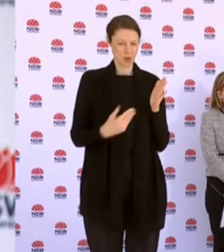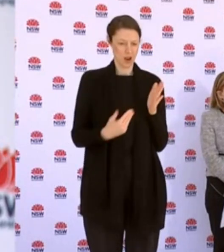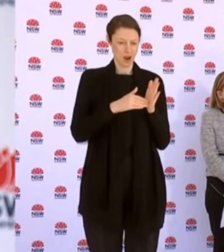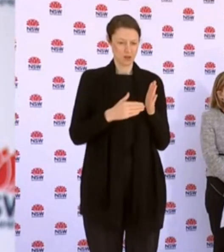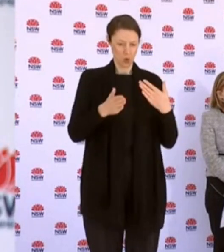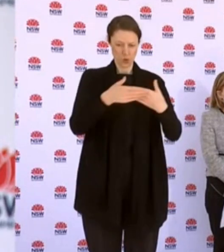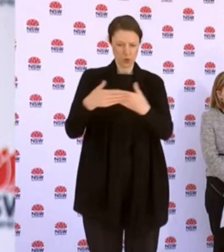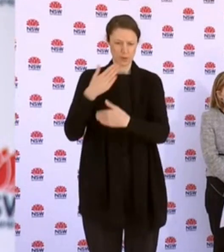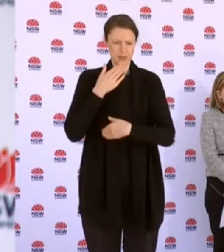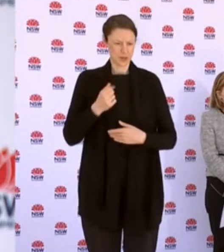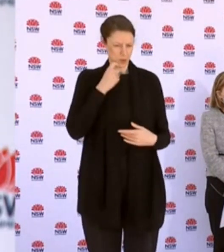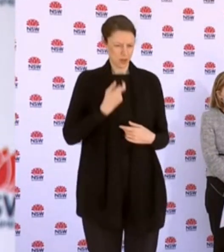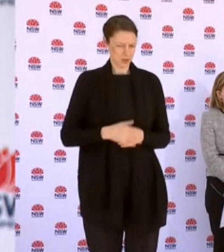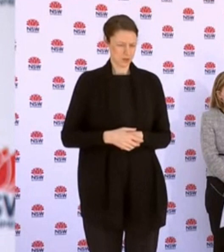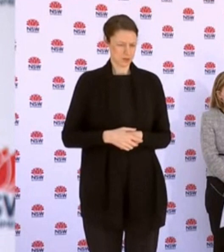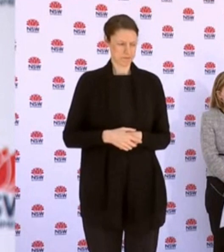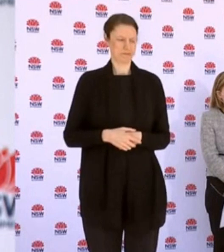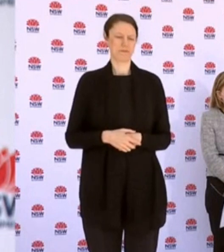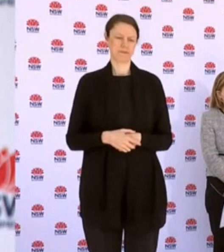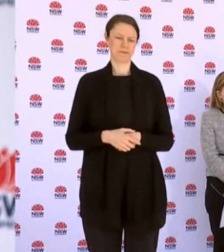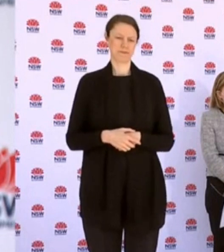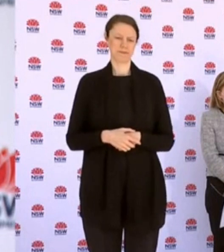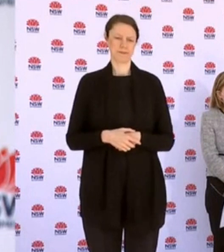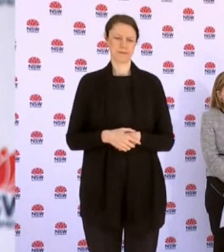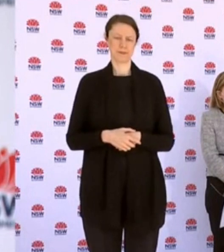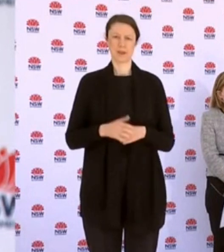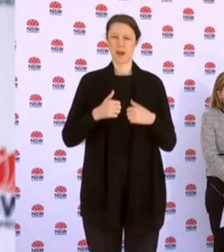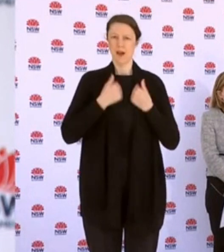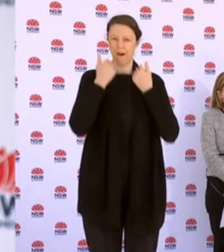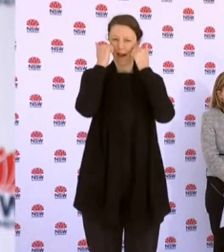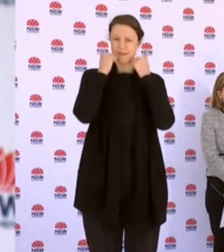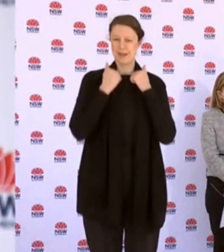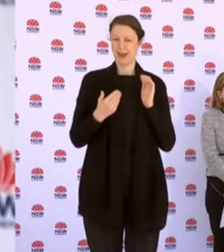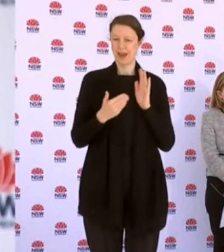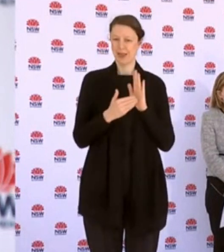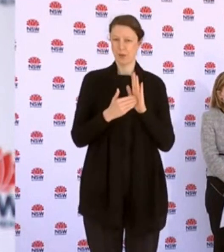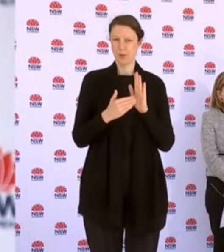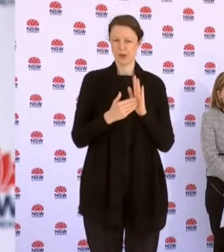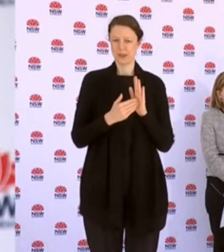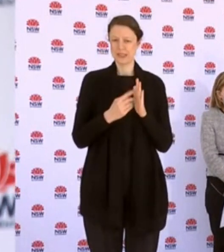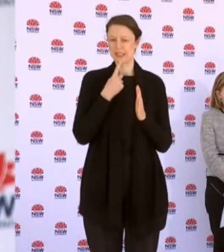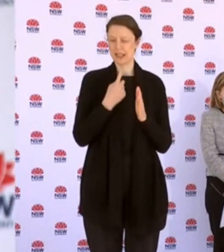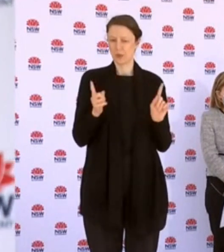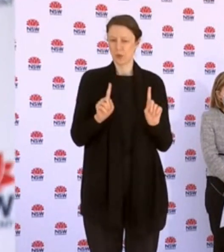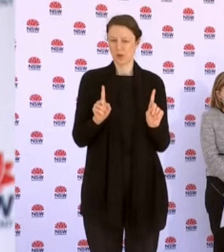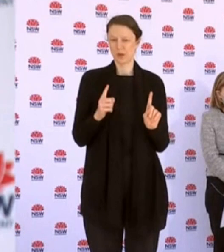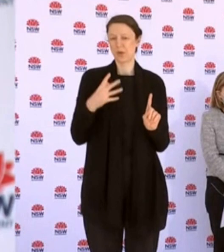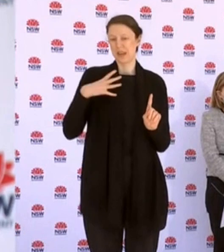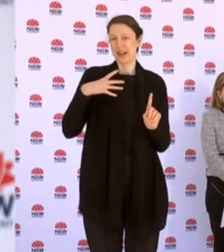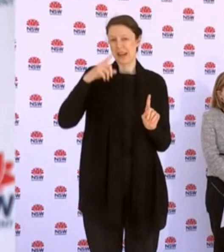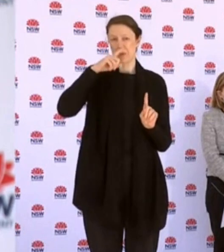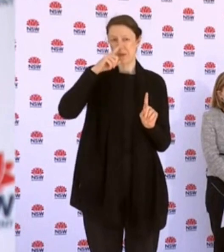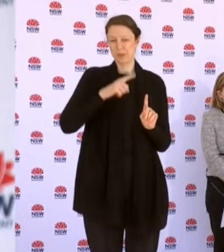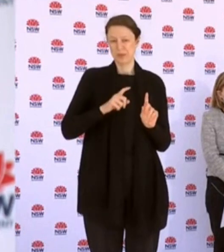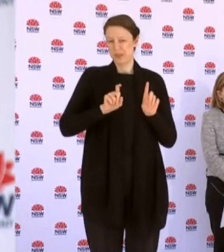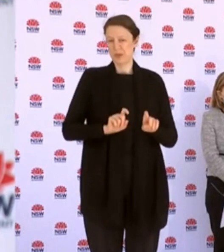the evidence that we've got at the moment indicates that we just need people to stop moving around, and they're doing that. They're